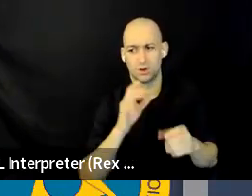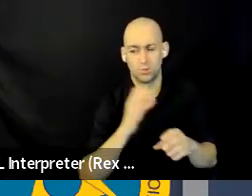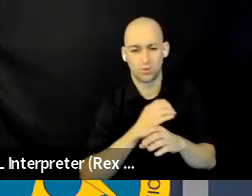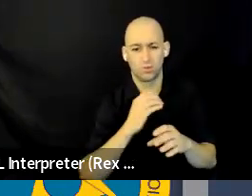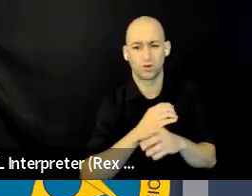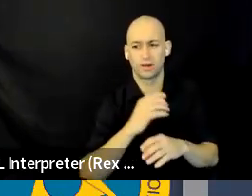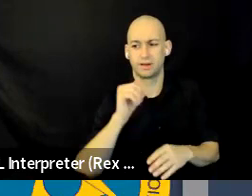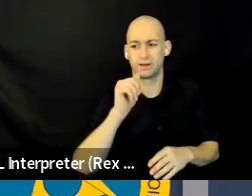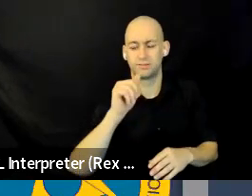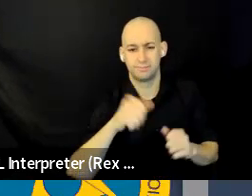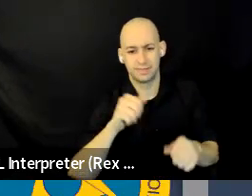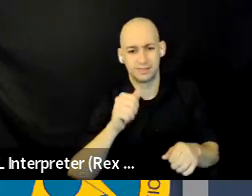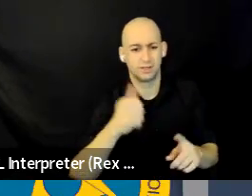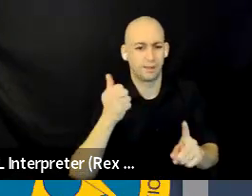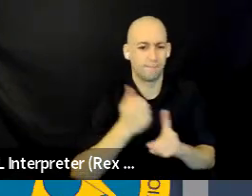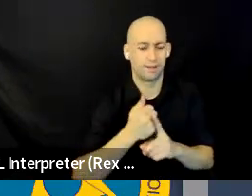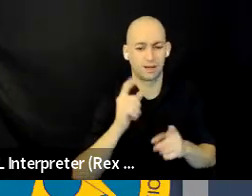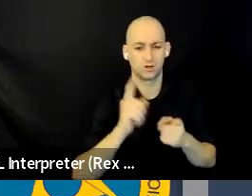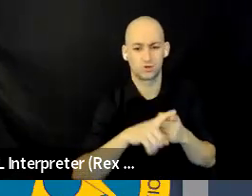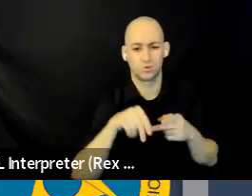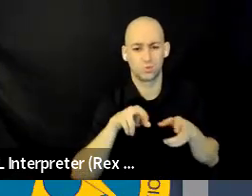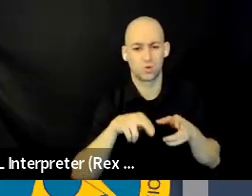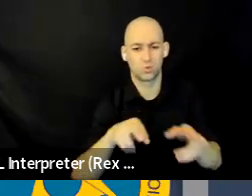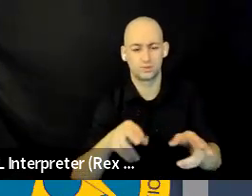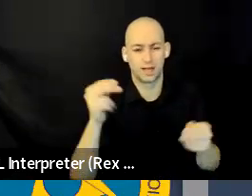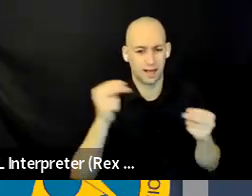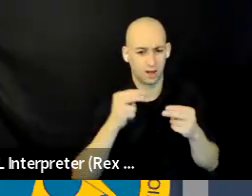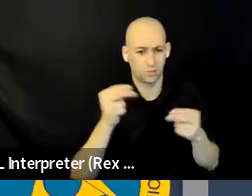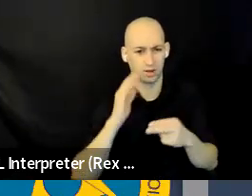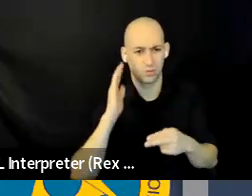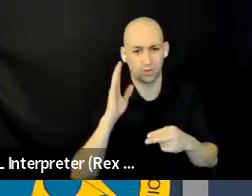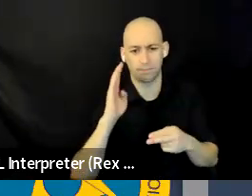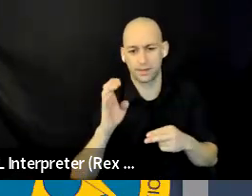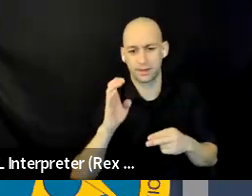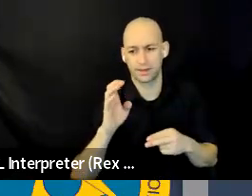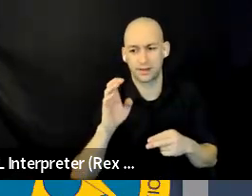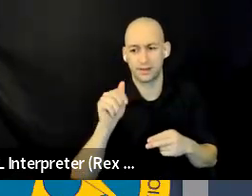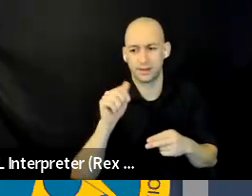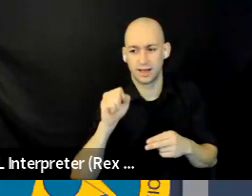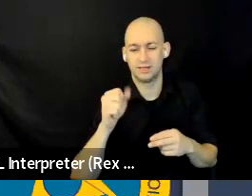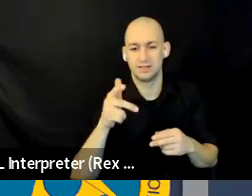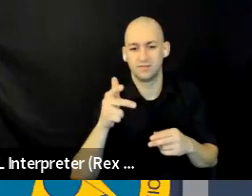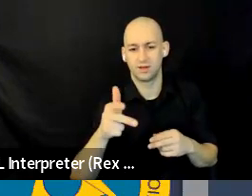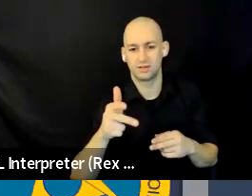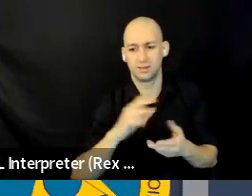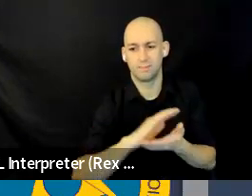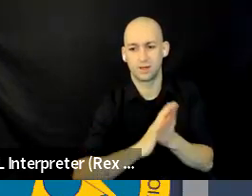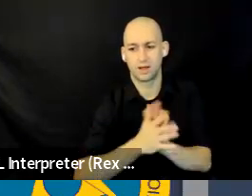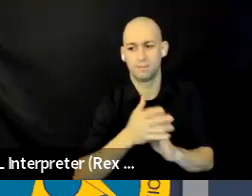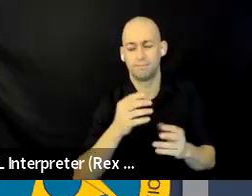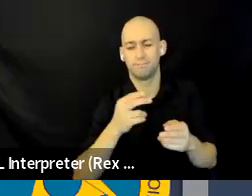the potential impacts to our roads and highways will be as these vehicles become more sort of